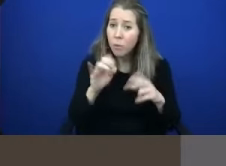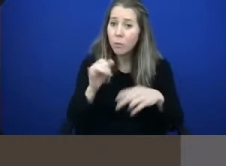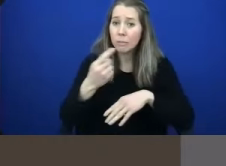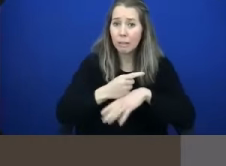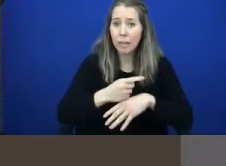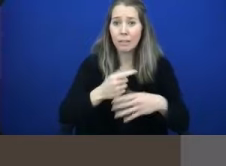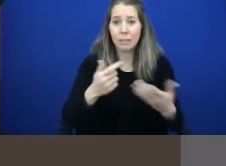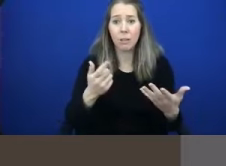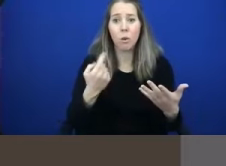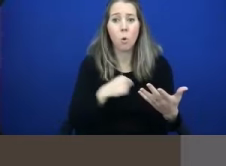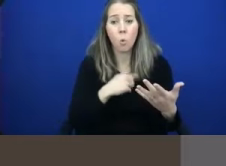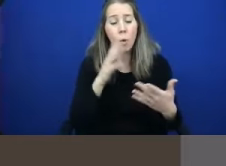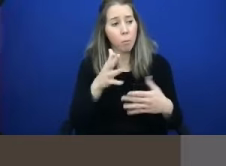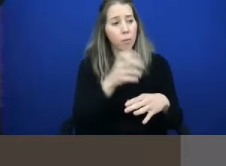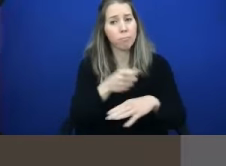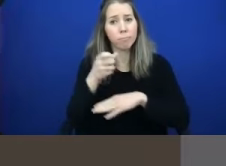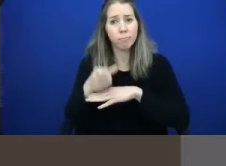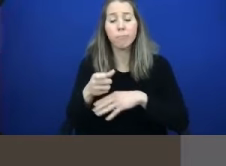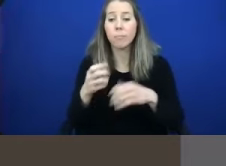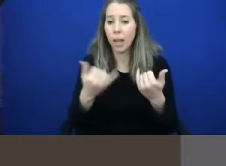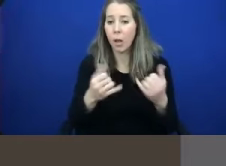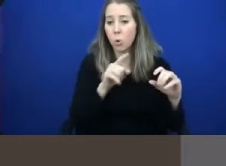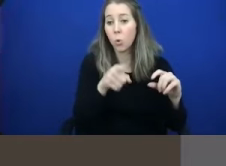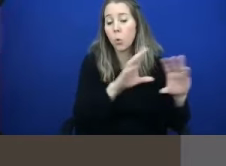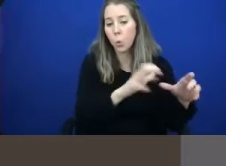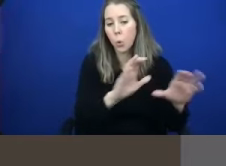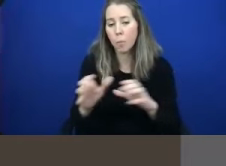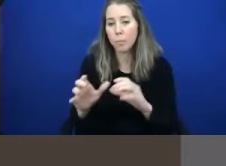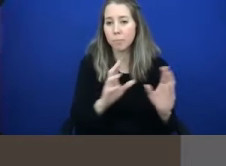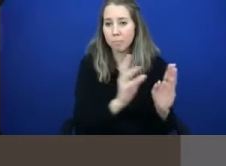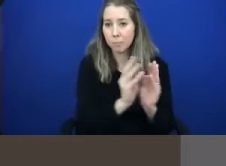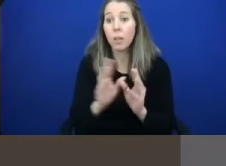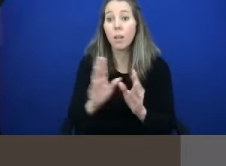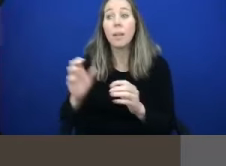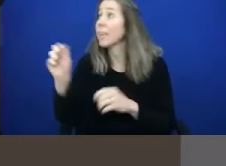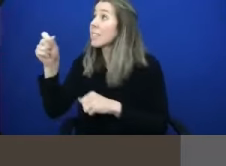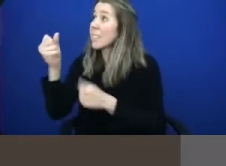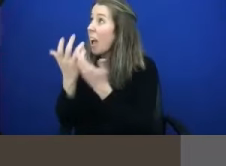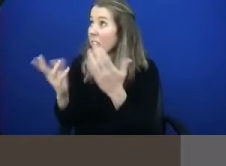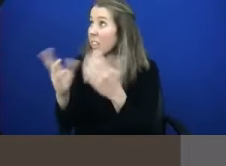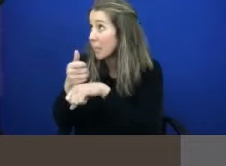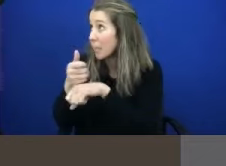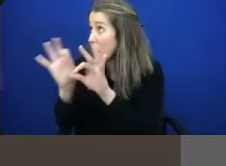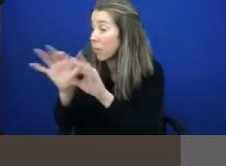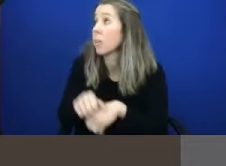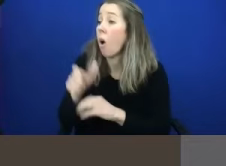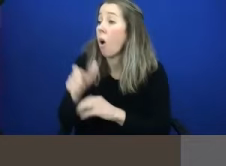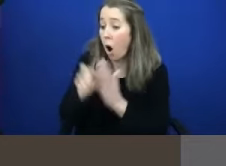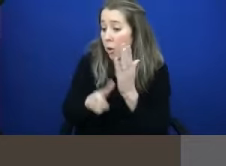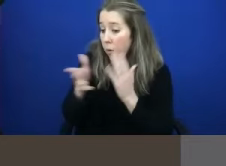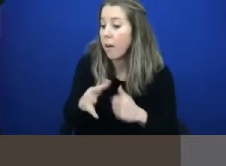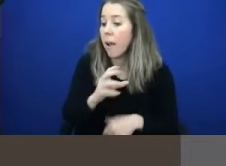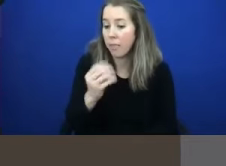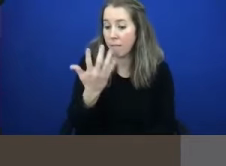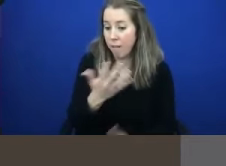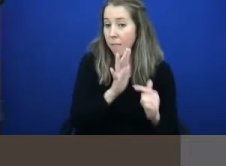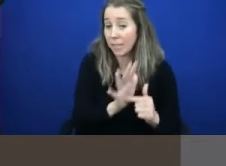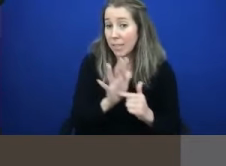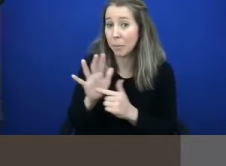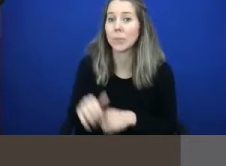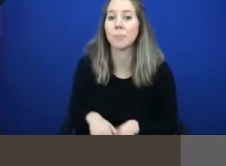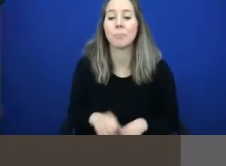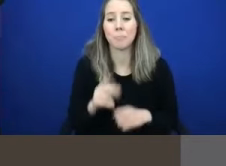at, which is why we're going to put you all into groups right now. I think Denise got all of everything's there, all right. The article plus the 5 artifacts. Perfect.